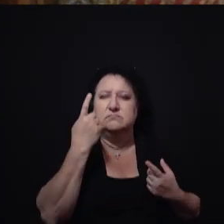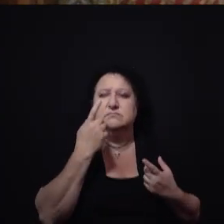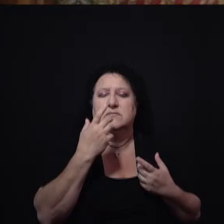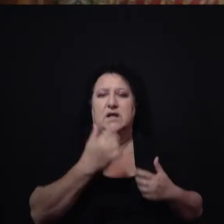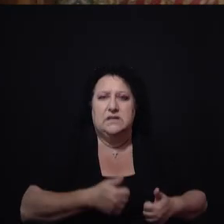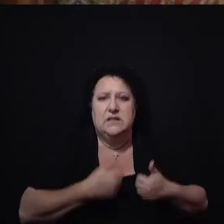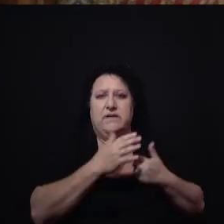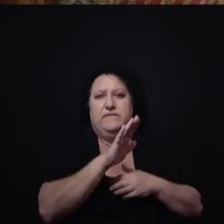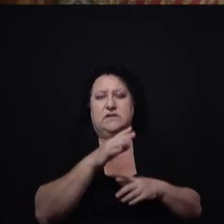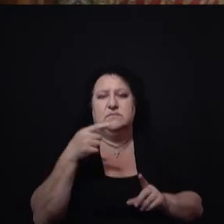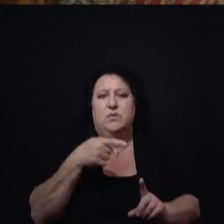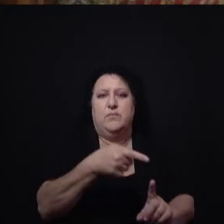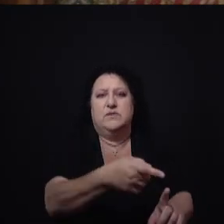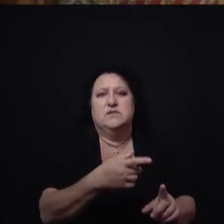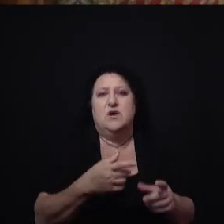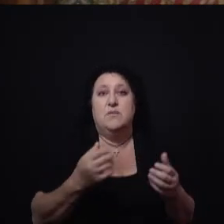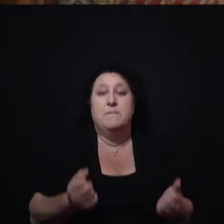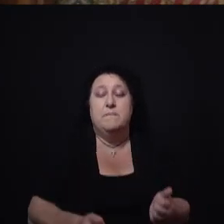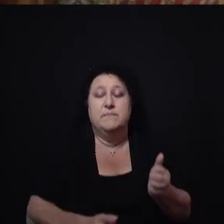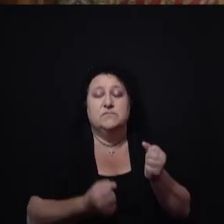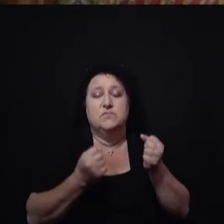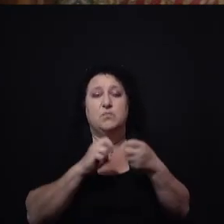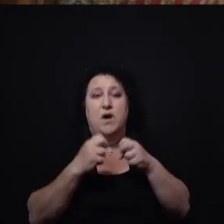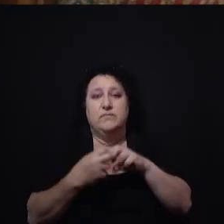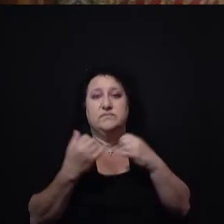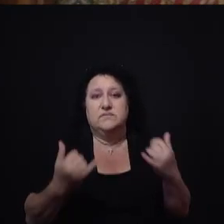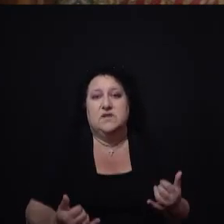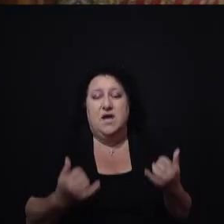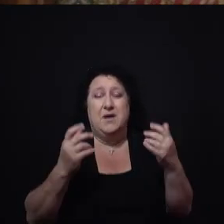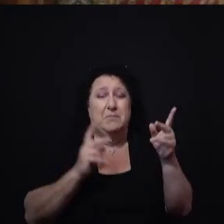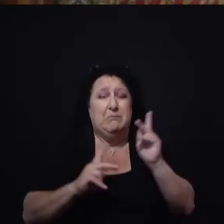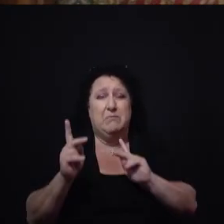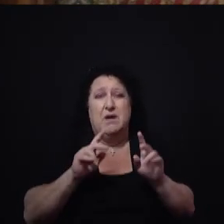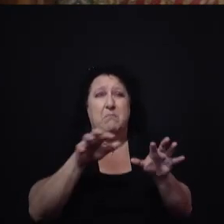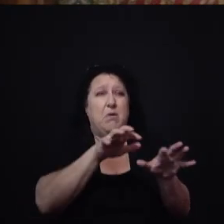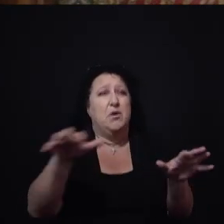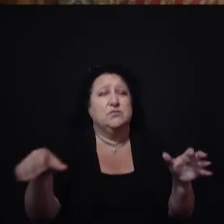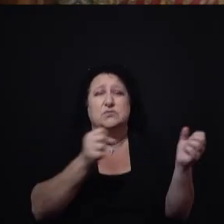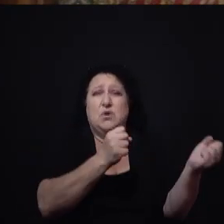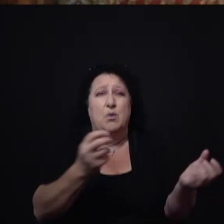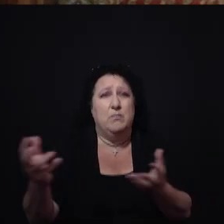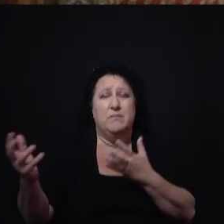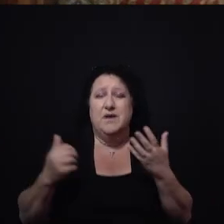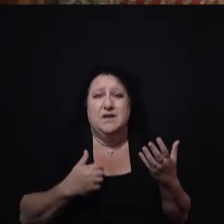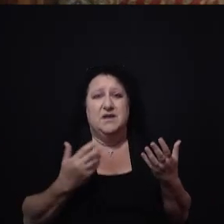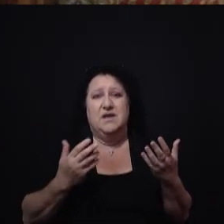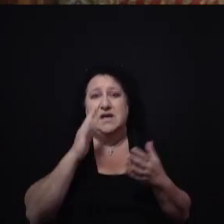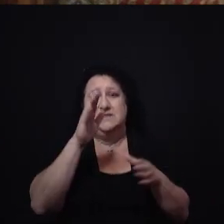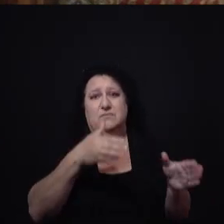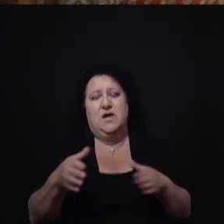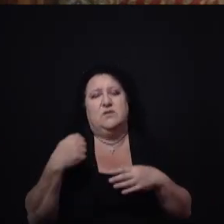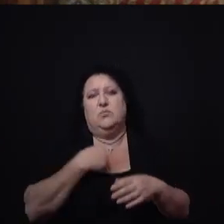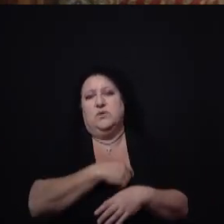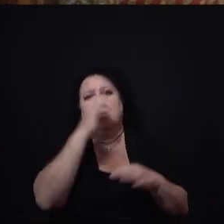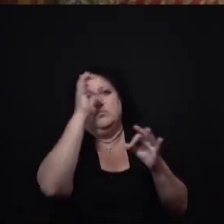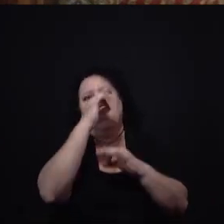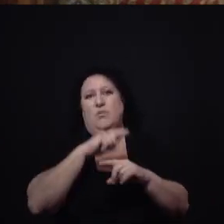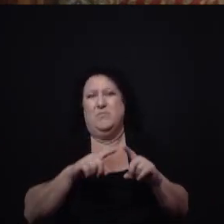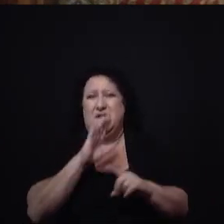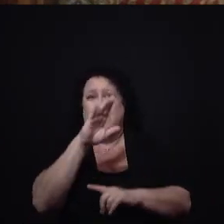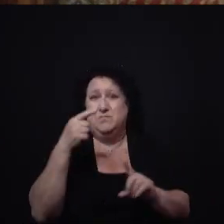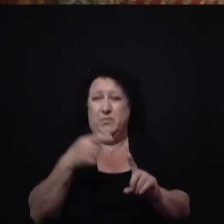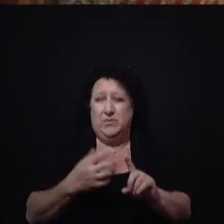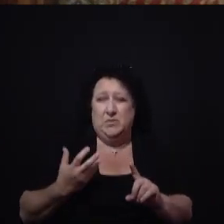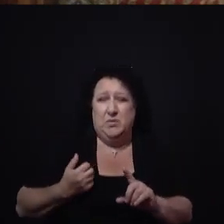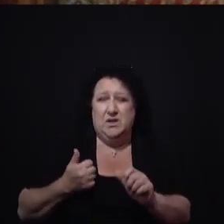of us want to know our purpose, but we don't know God's plan. We don't know enough about God's plan. We want to define our own